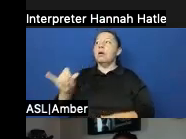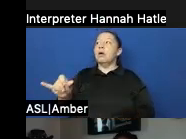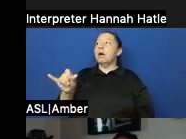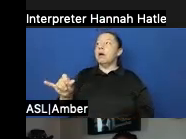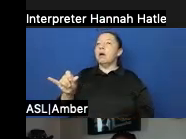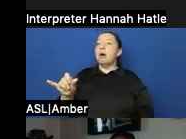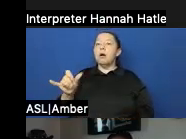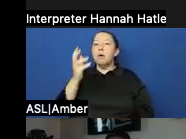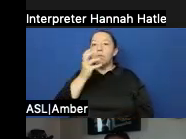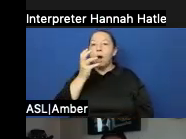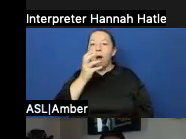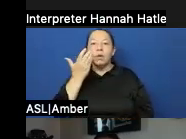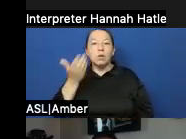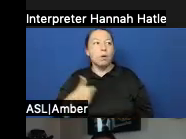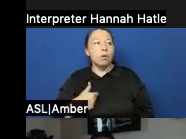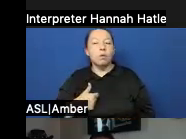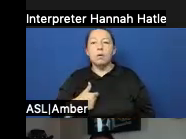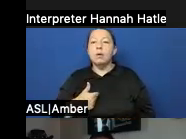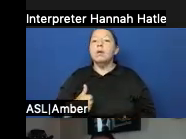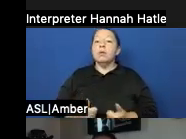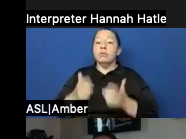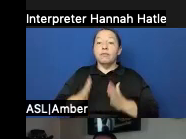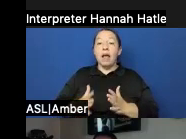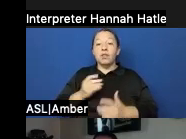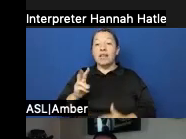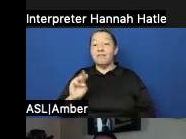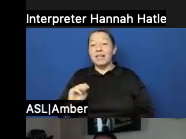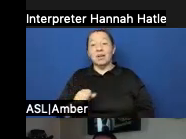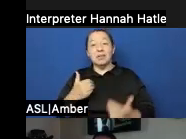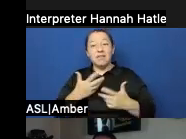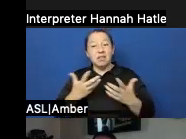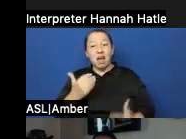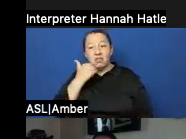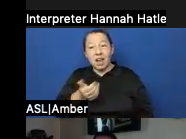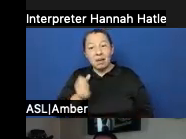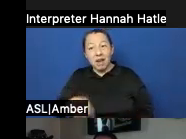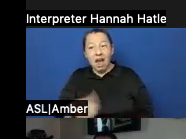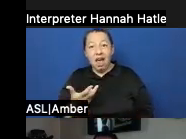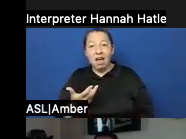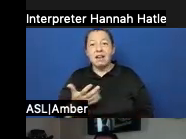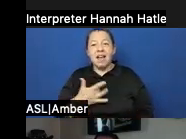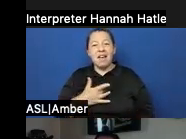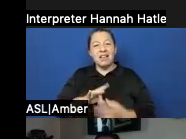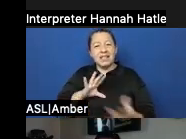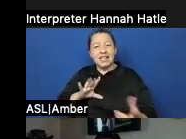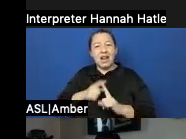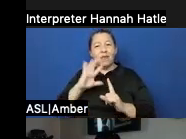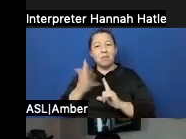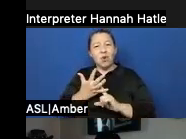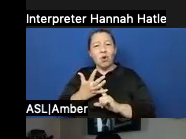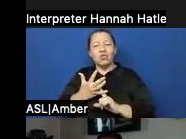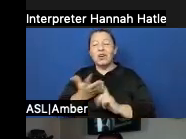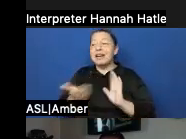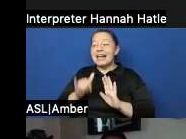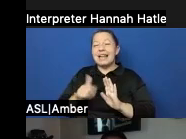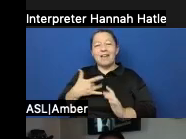Survivors and victims can carry a lot of shame and feel disconnected from their culture. Again, that worthiness, we want to build folks up